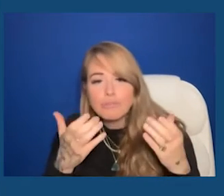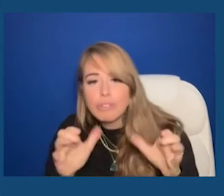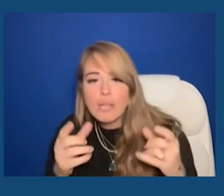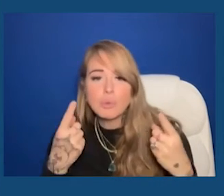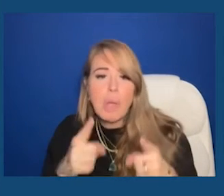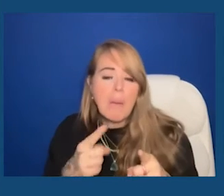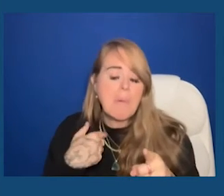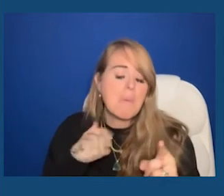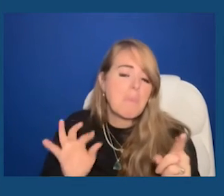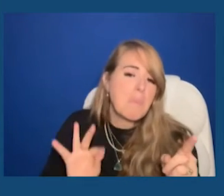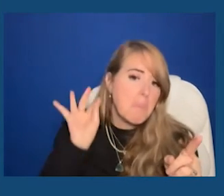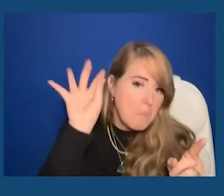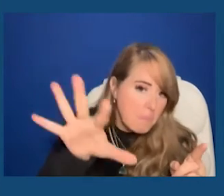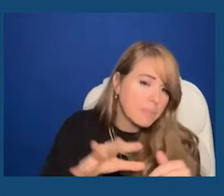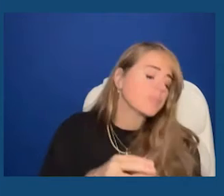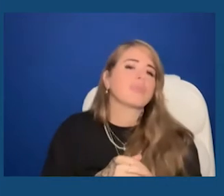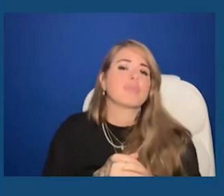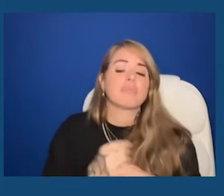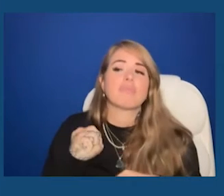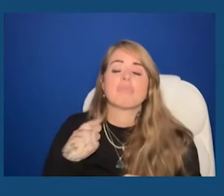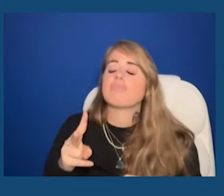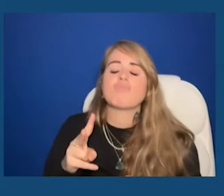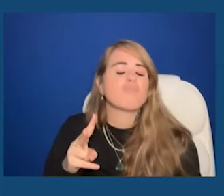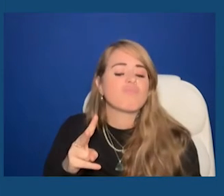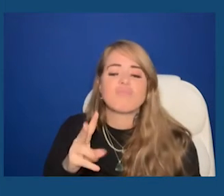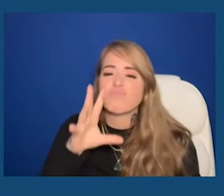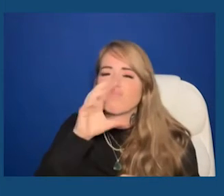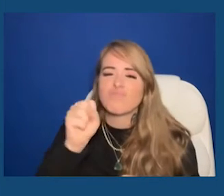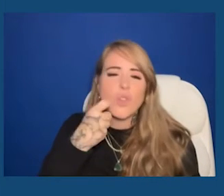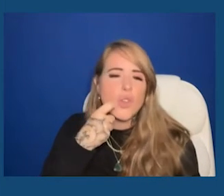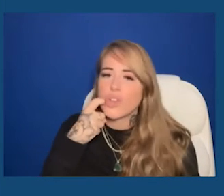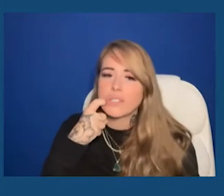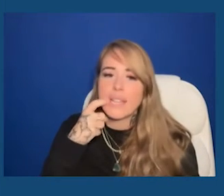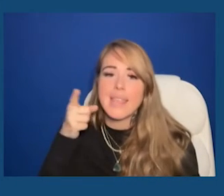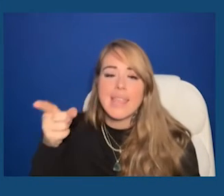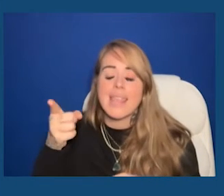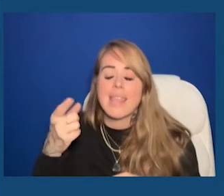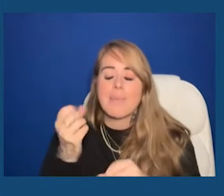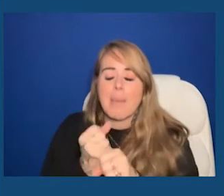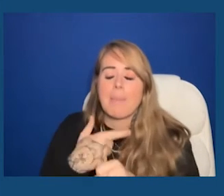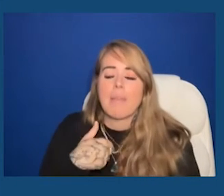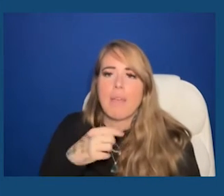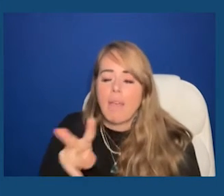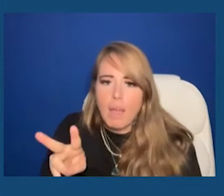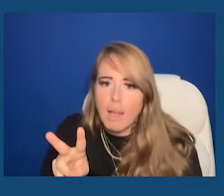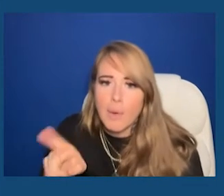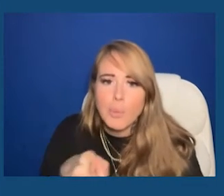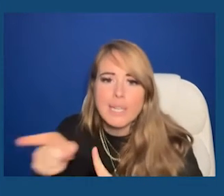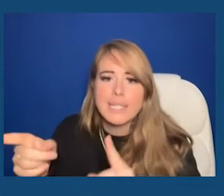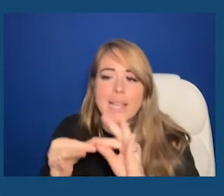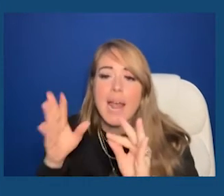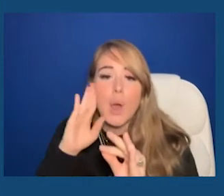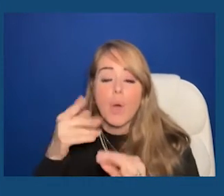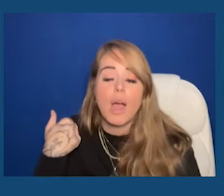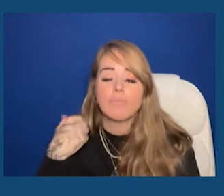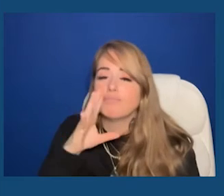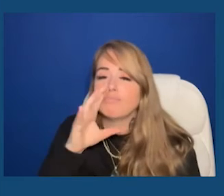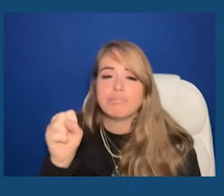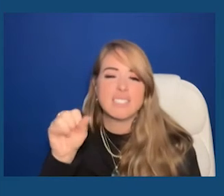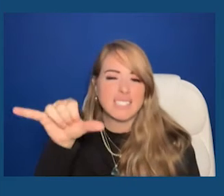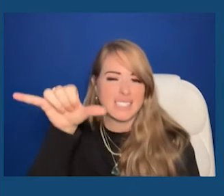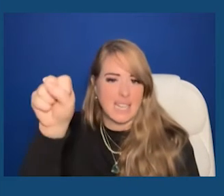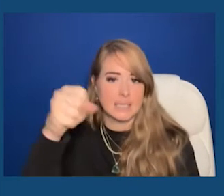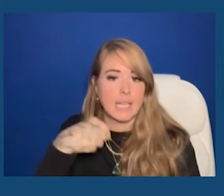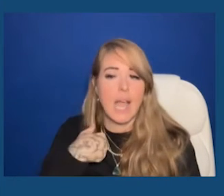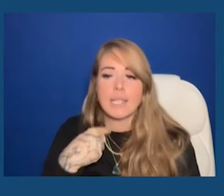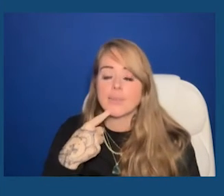throw that out there. I was hooked. He had me at hello. It was that powerful. And I said, we can do this. I know we can.